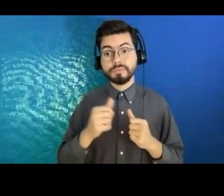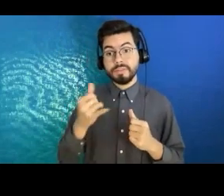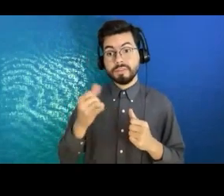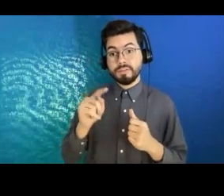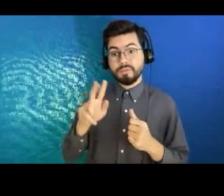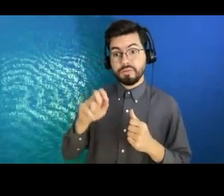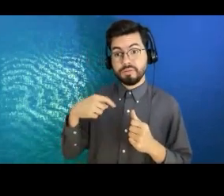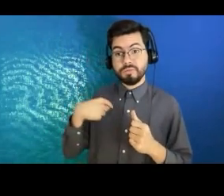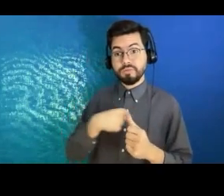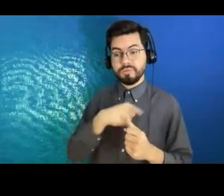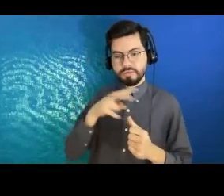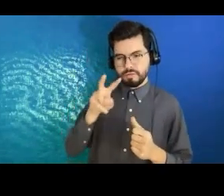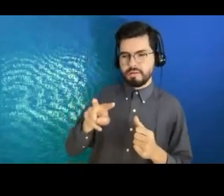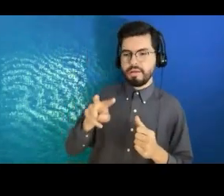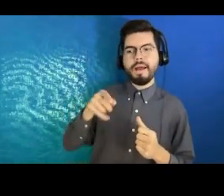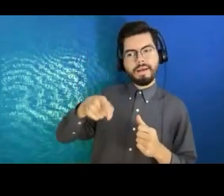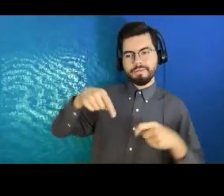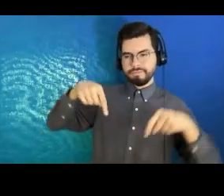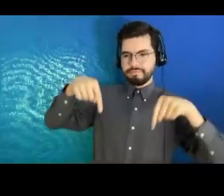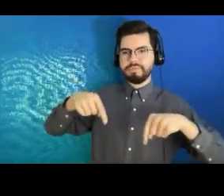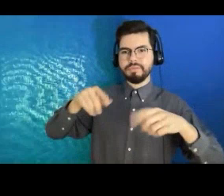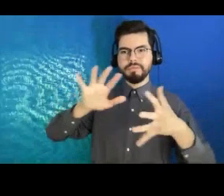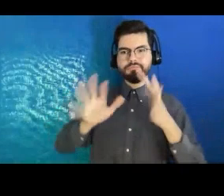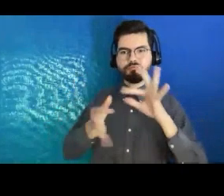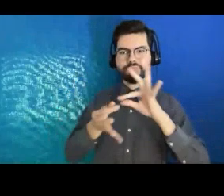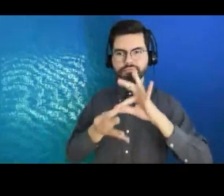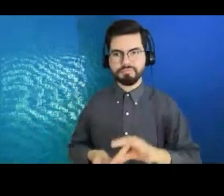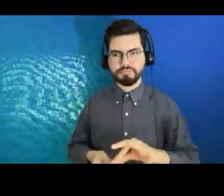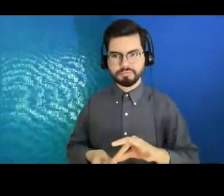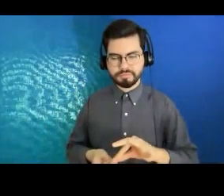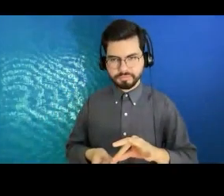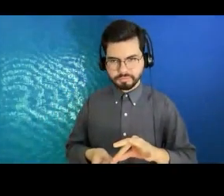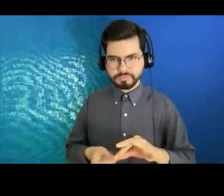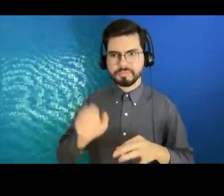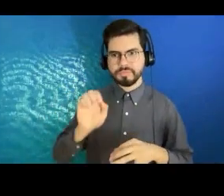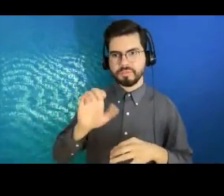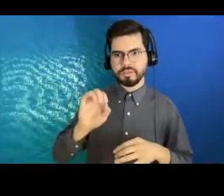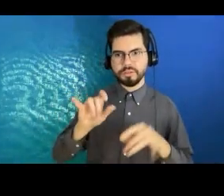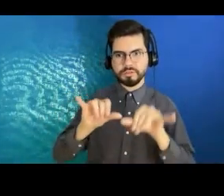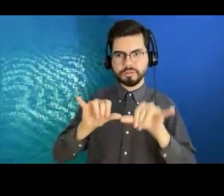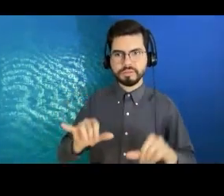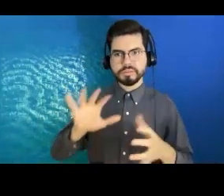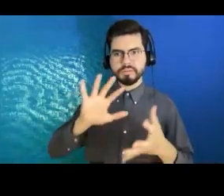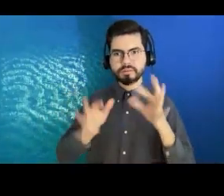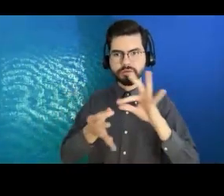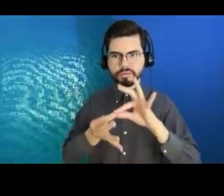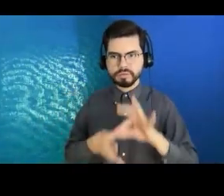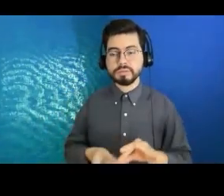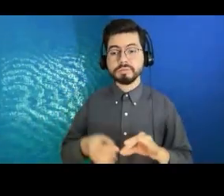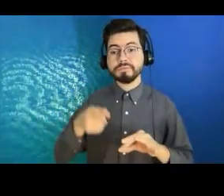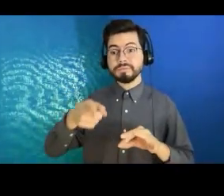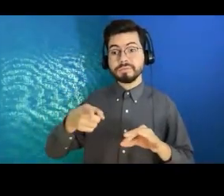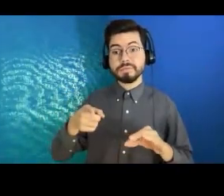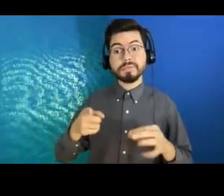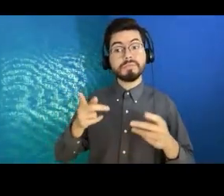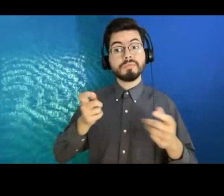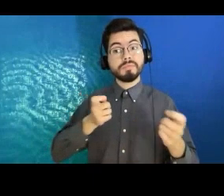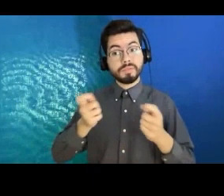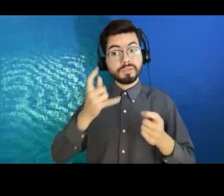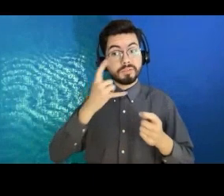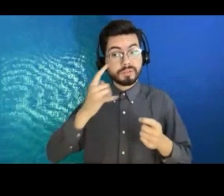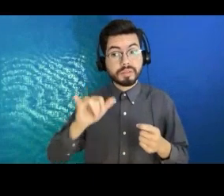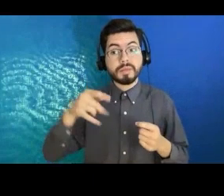ecosystem. Let us manage this park like a park, not a ranch. And we're going to manage buffalo like a